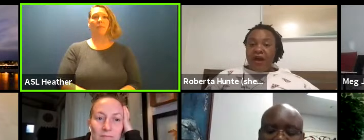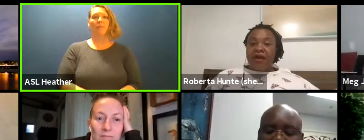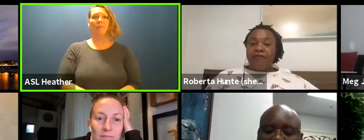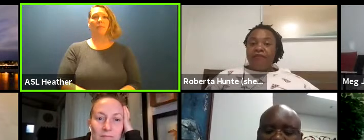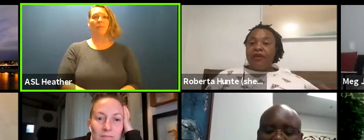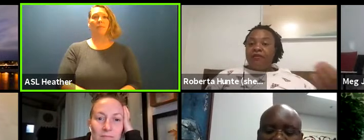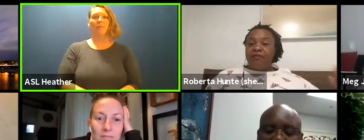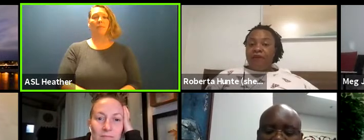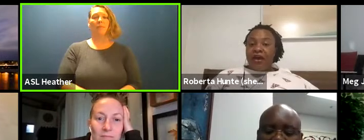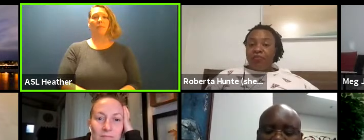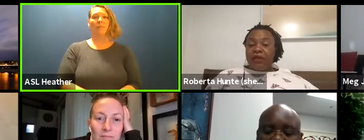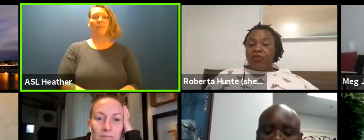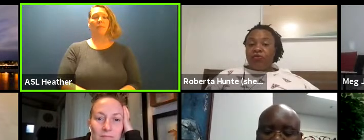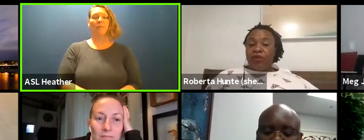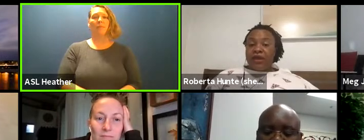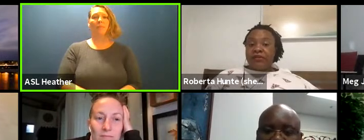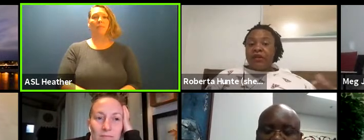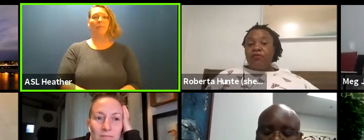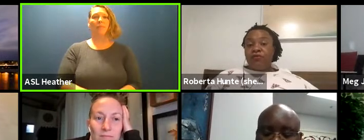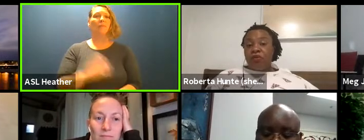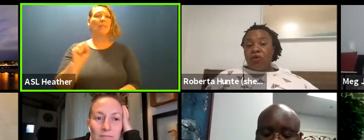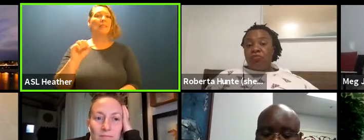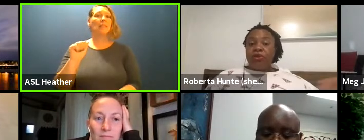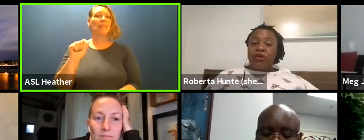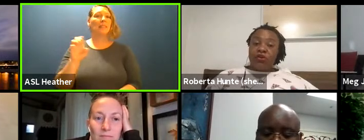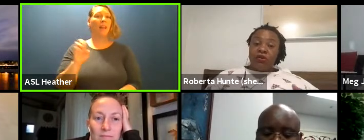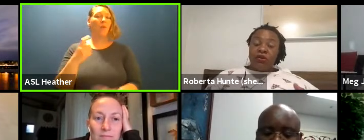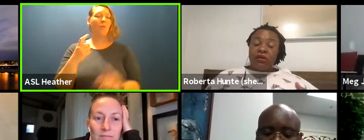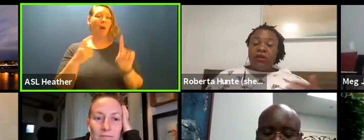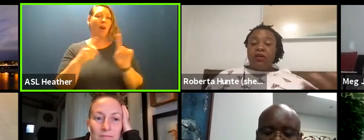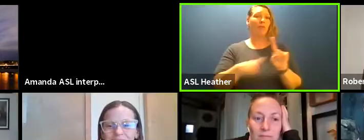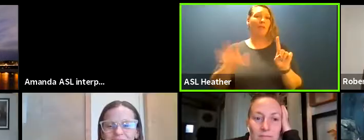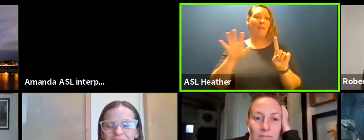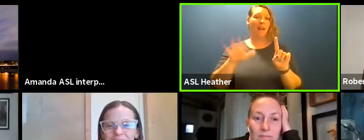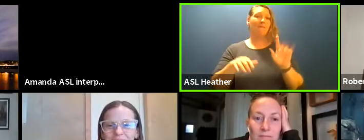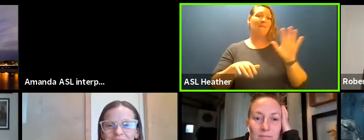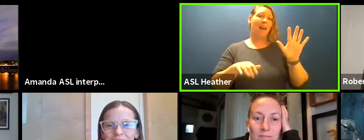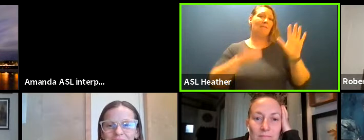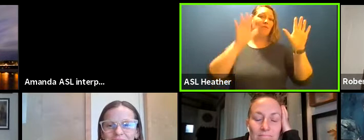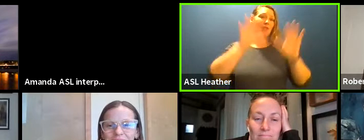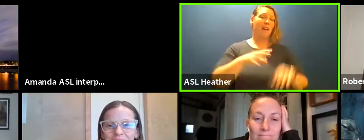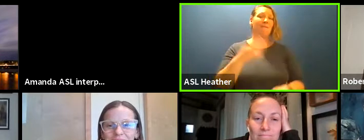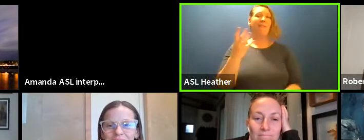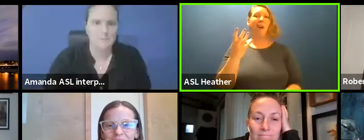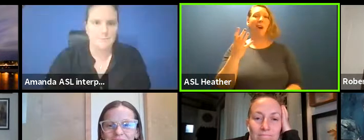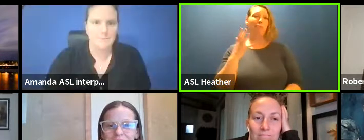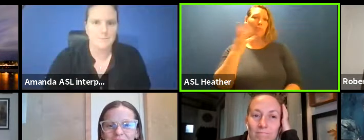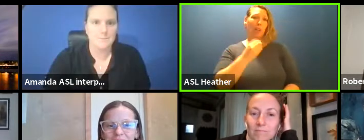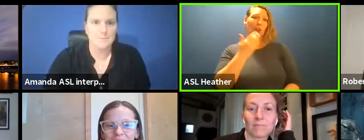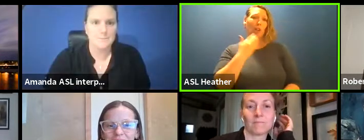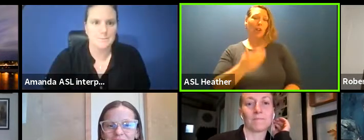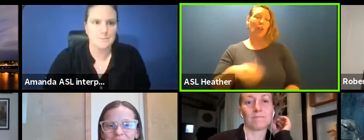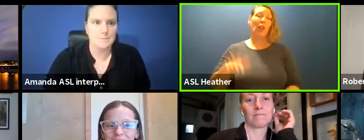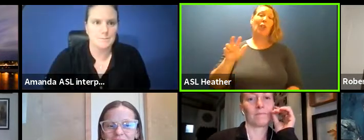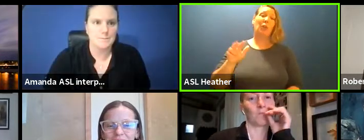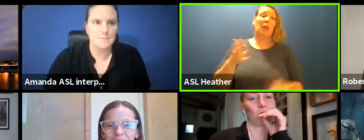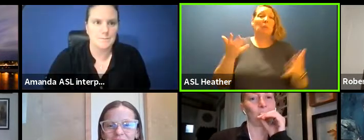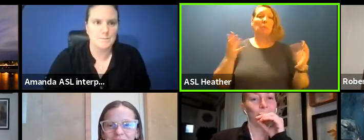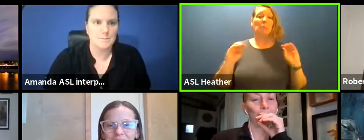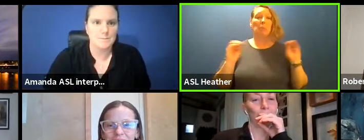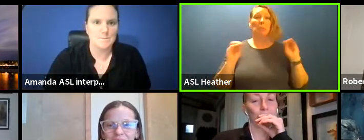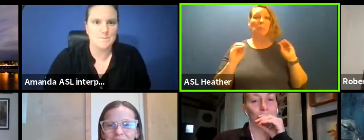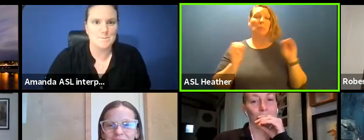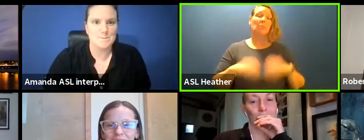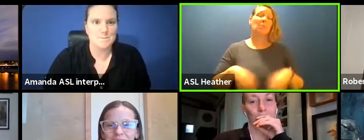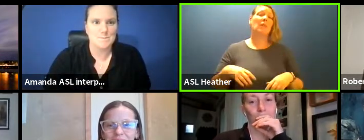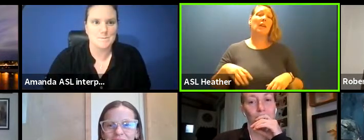a scale of 1 to 5? 5 being great, 4 pretty good, 3 neither good nor bad, 2 needs